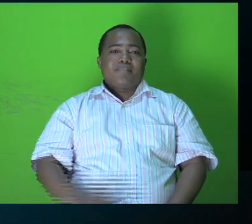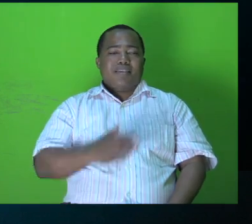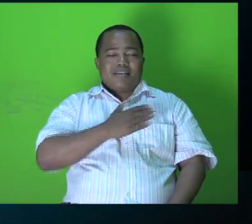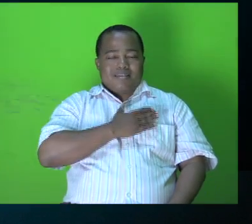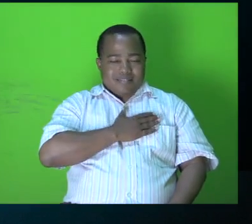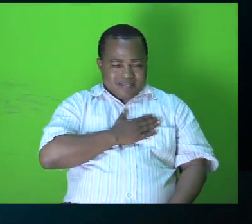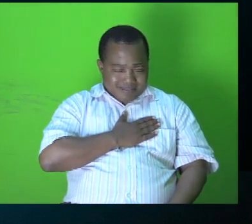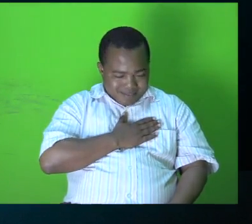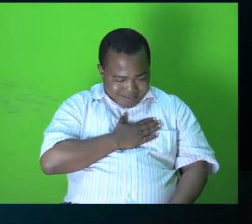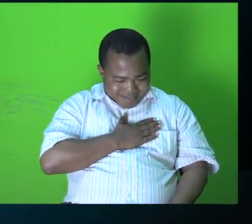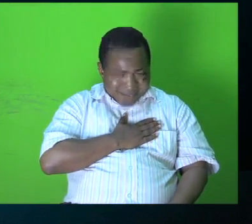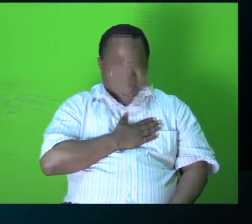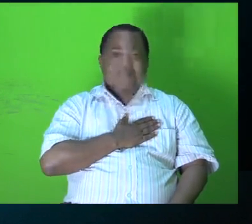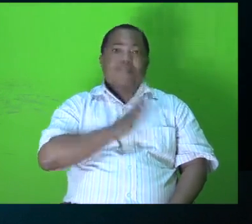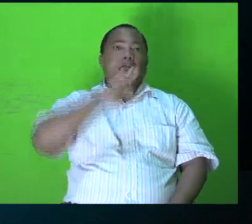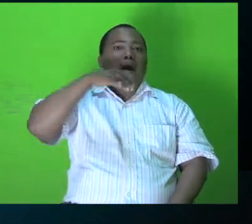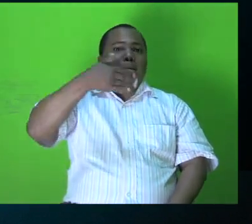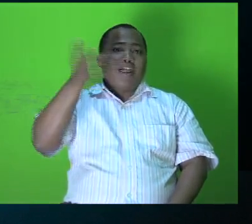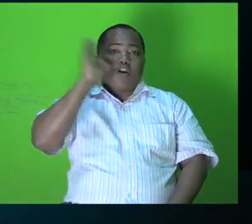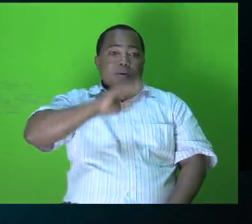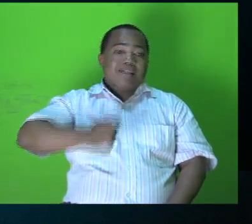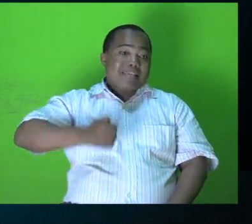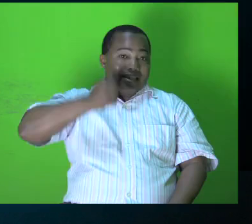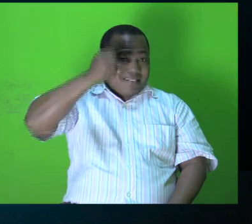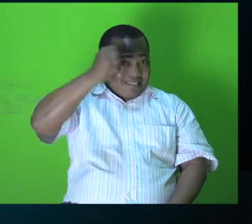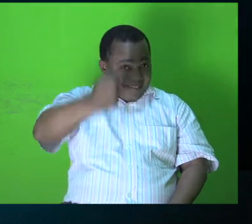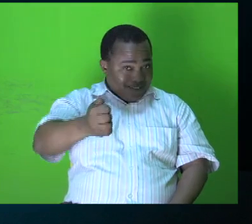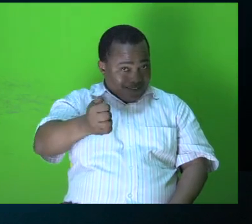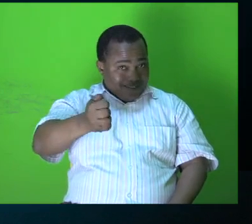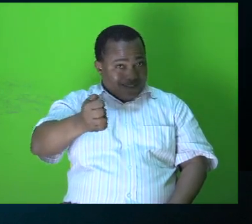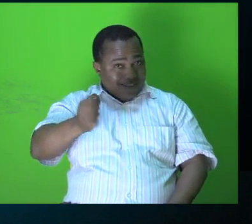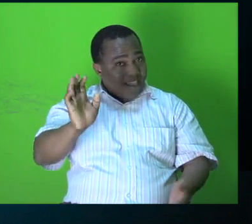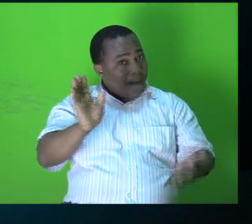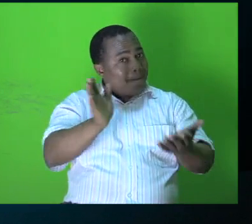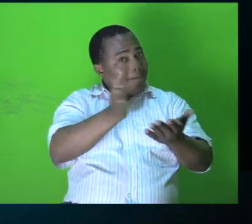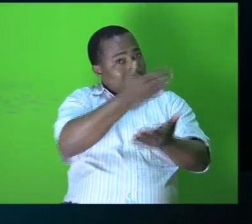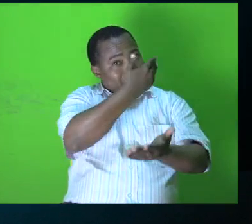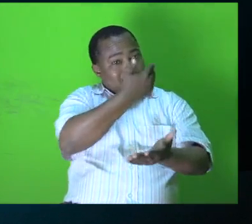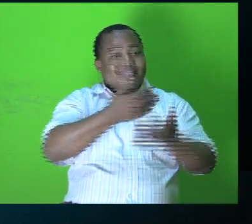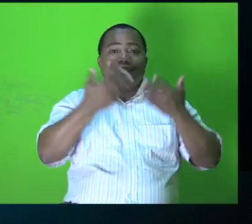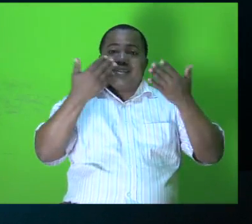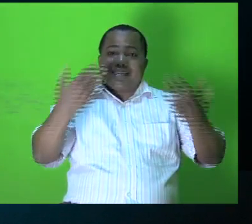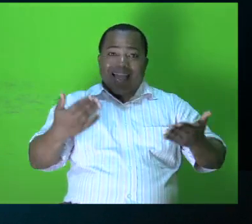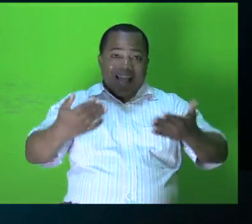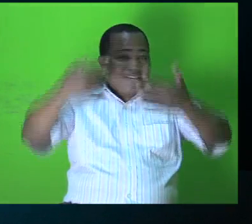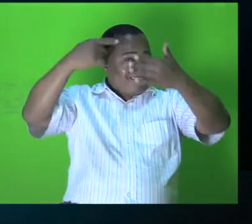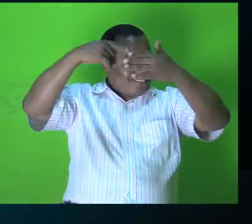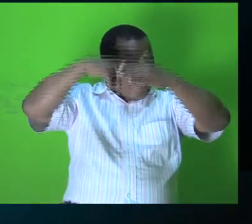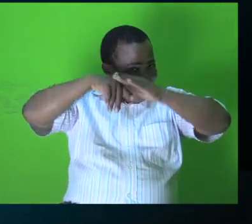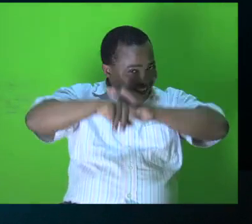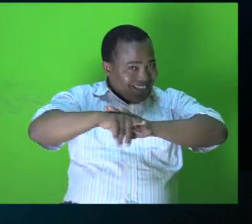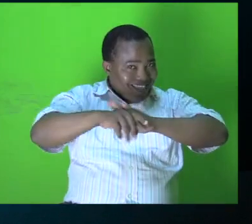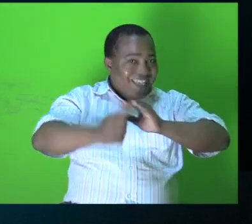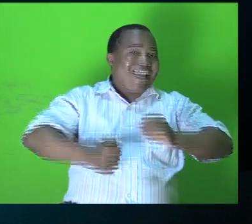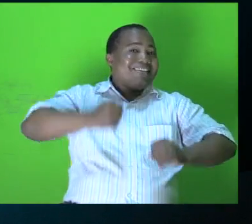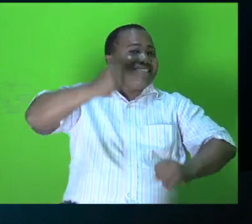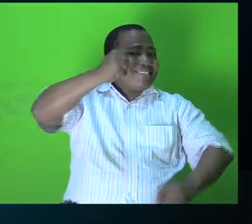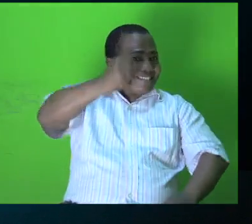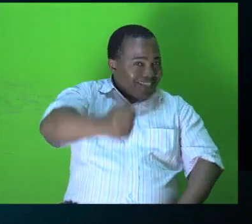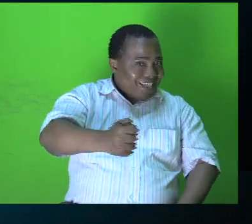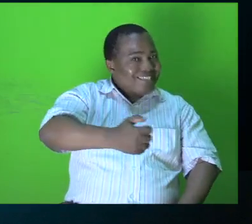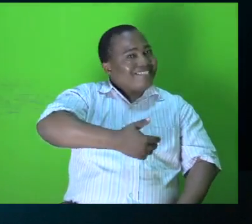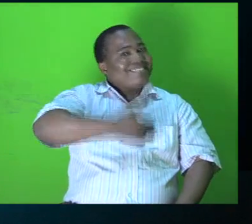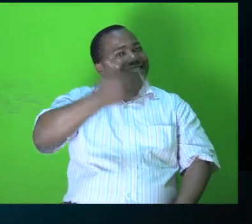Thank you. After this stage passed D, so now let's go to the another stages,